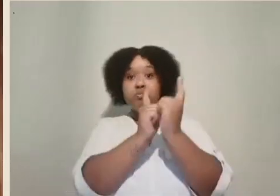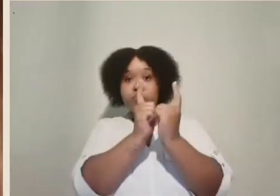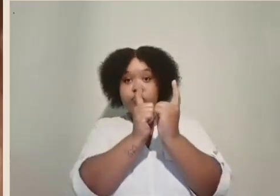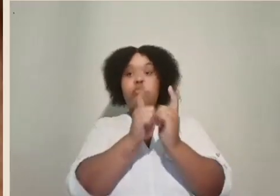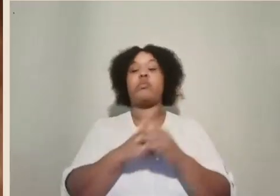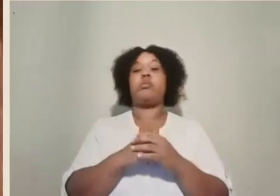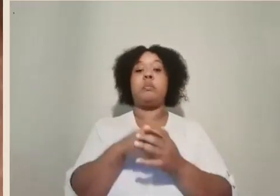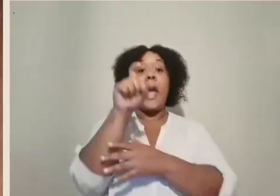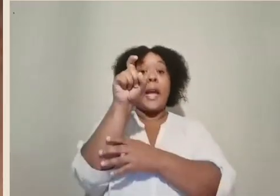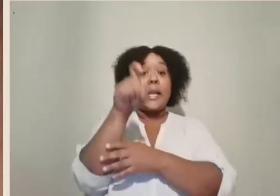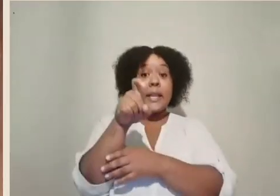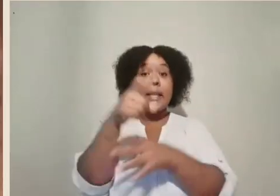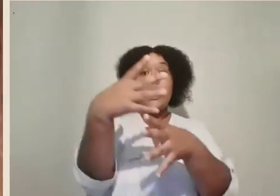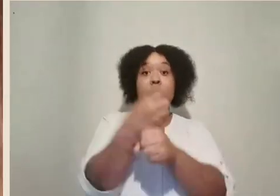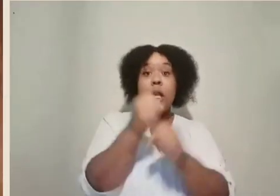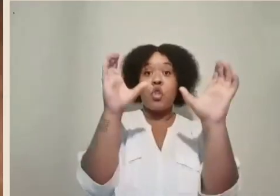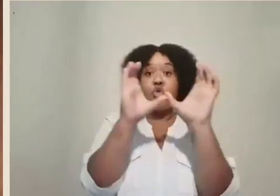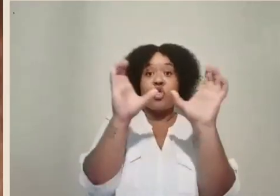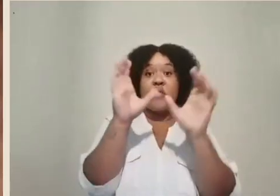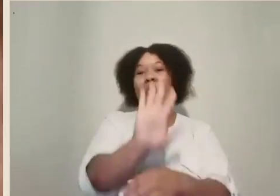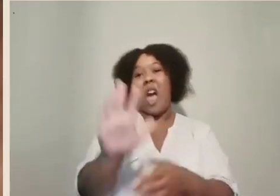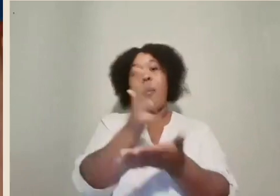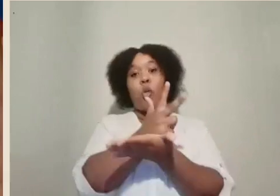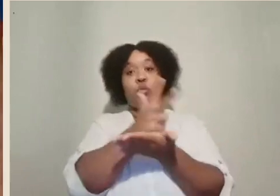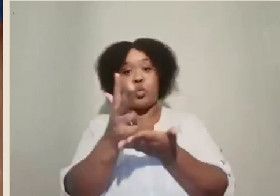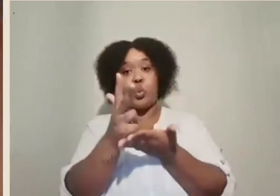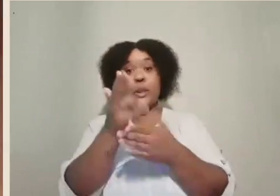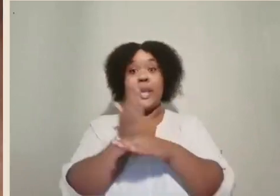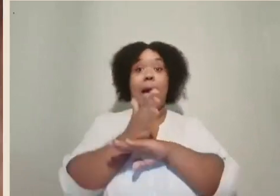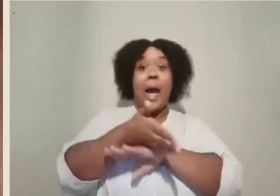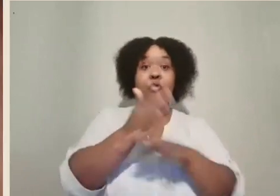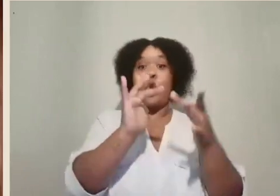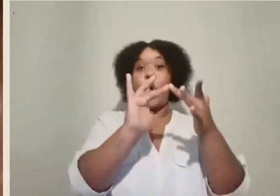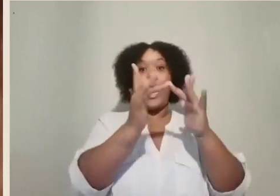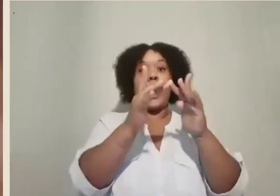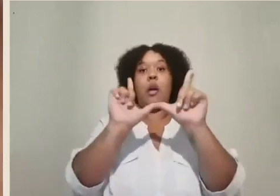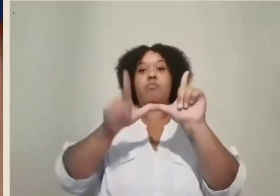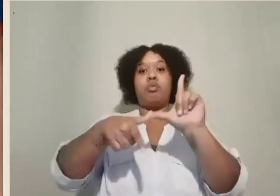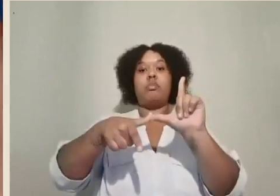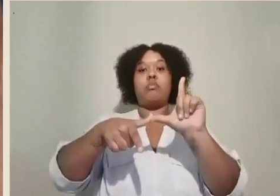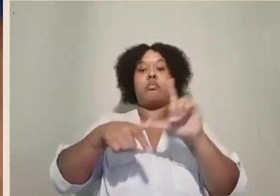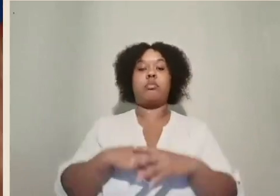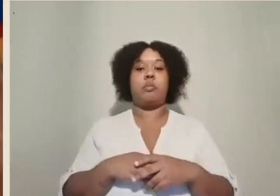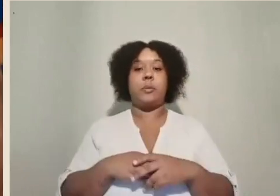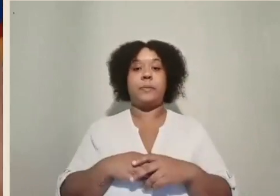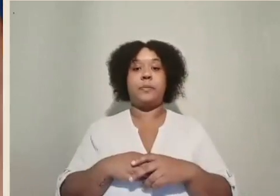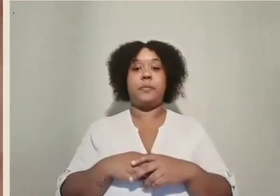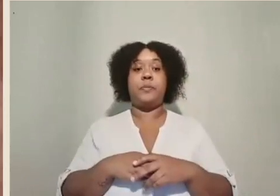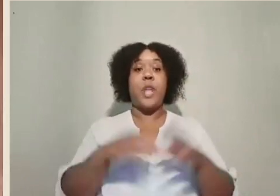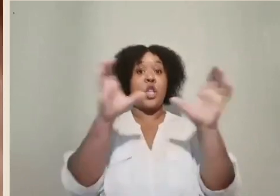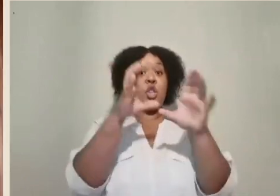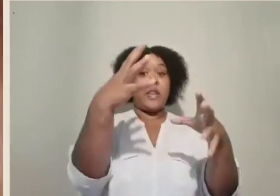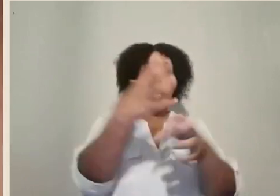downloaded within 3 weeks. After that, the link will expire. Once downloaded,